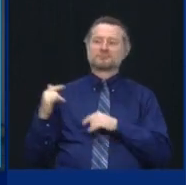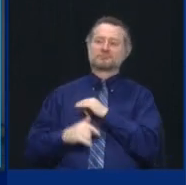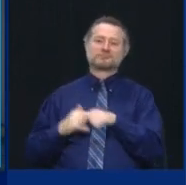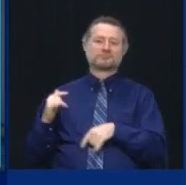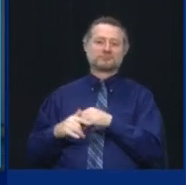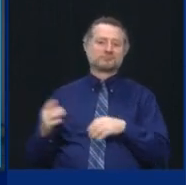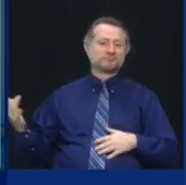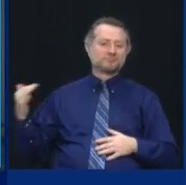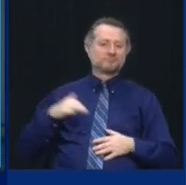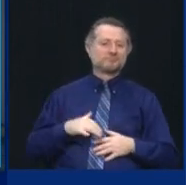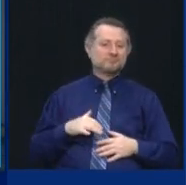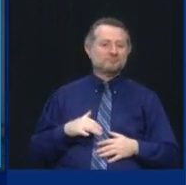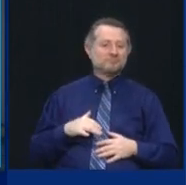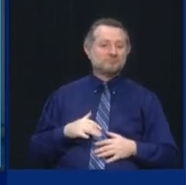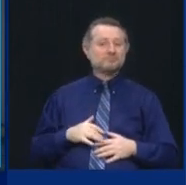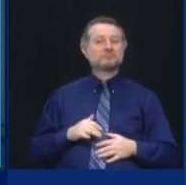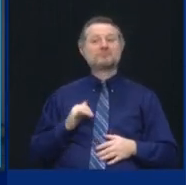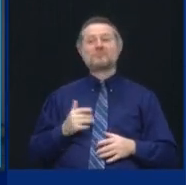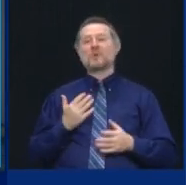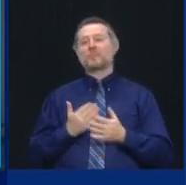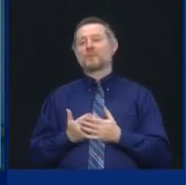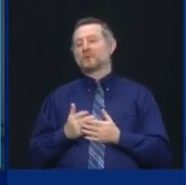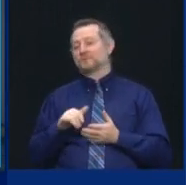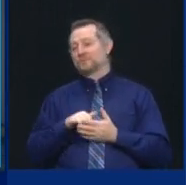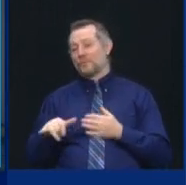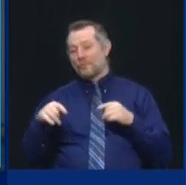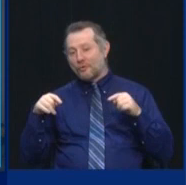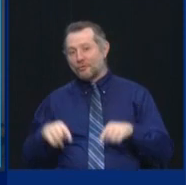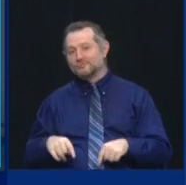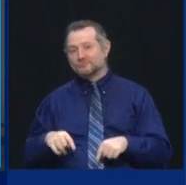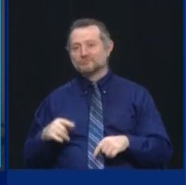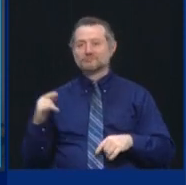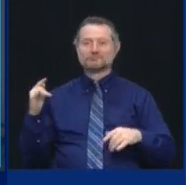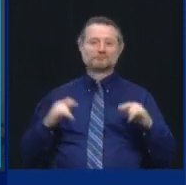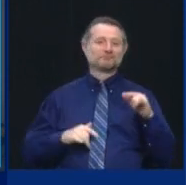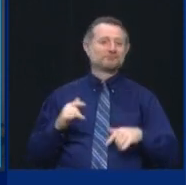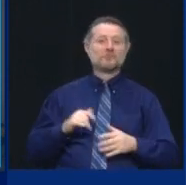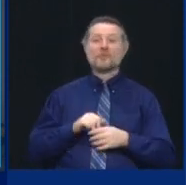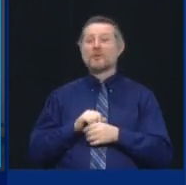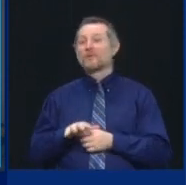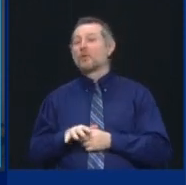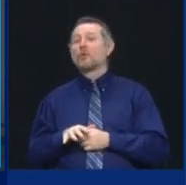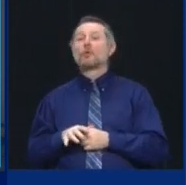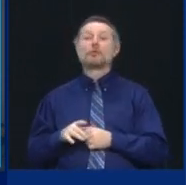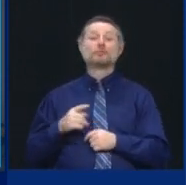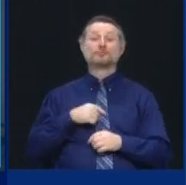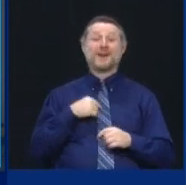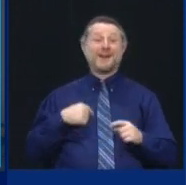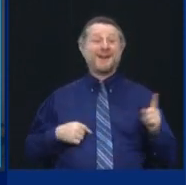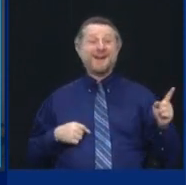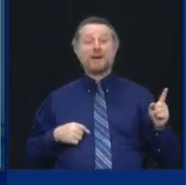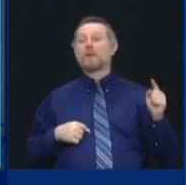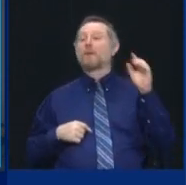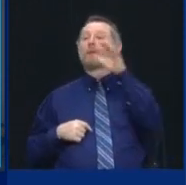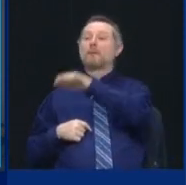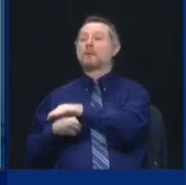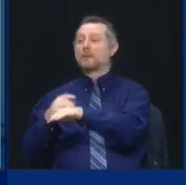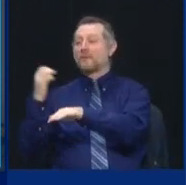flights from Europe were landing in New York. And COVID had gone from China to